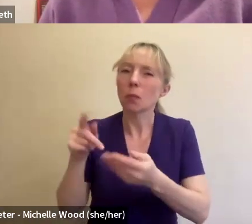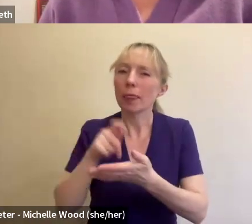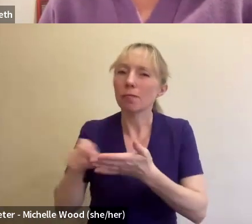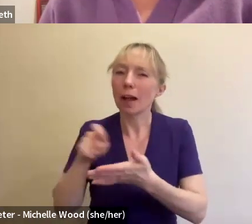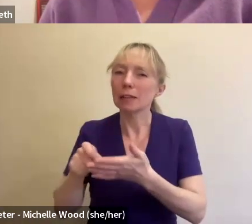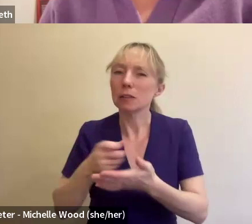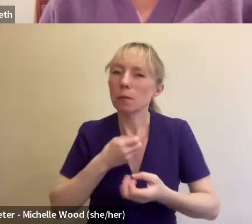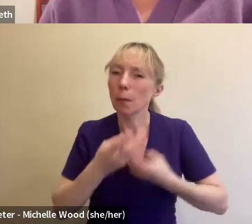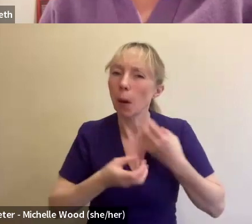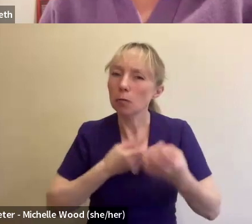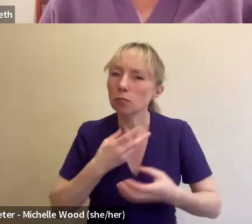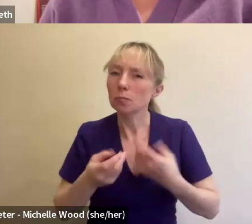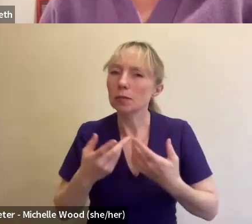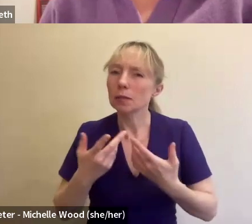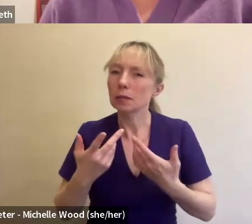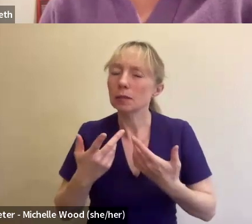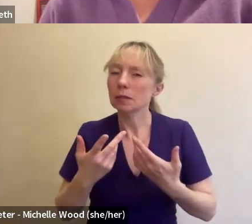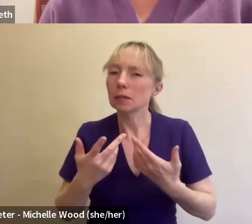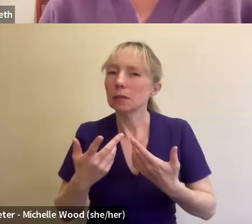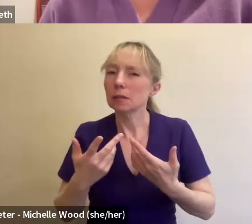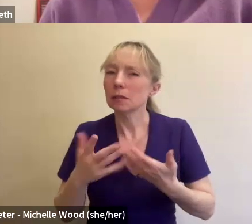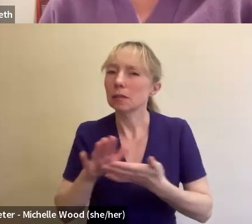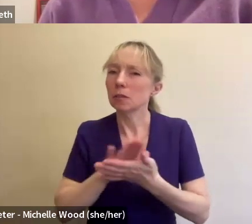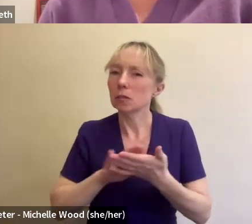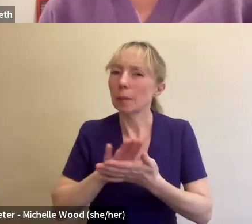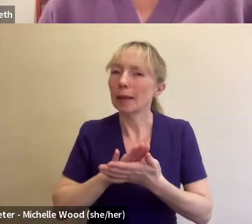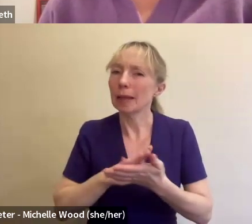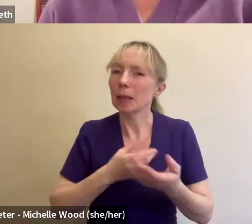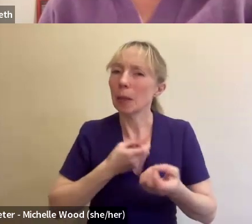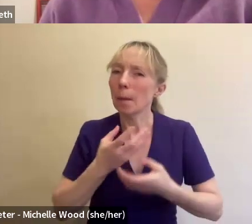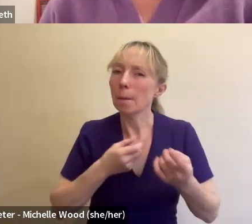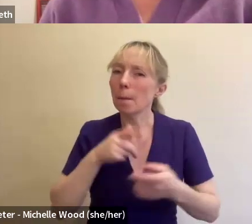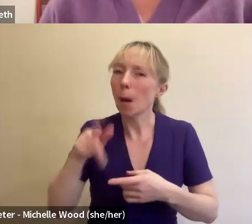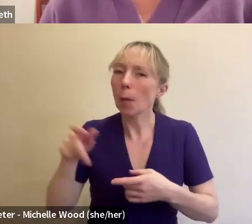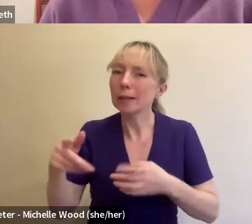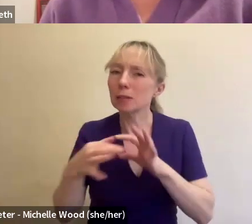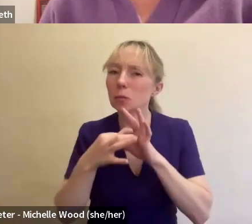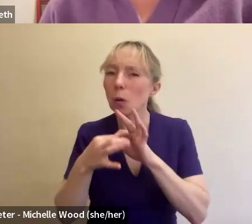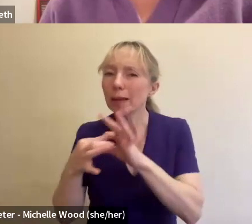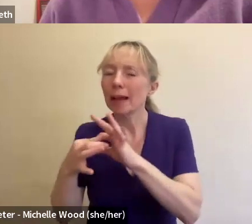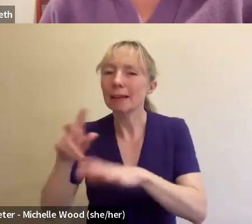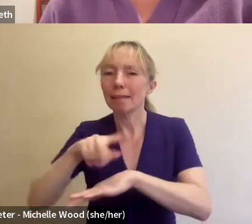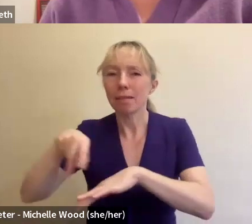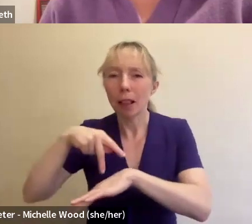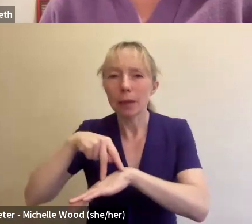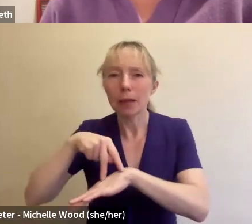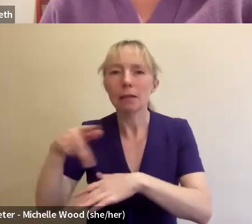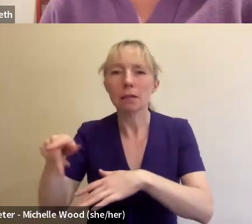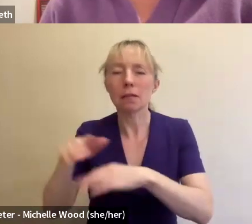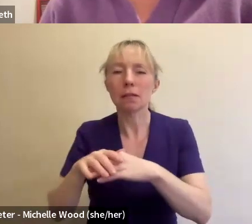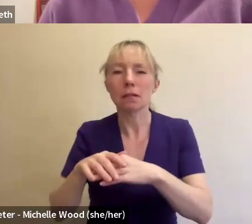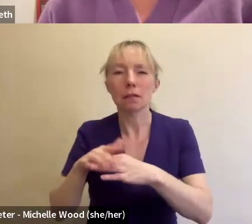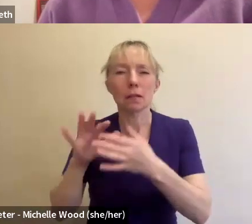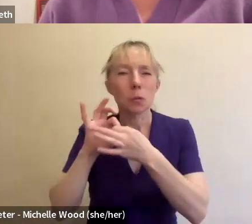Do you find that the poets that you are in touch with in the Philippines, that you are working